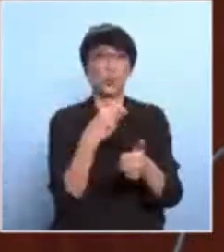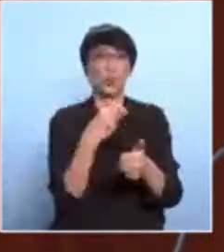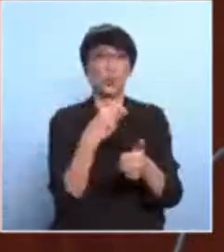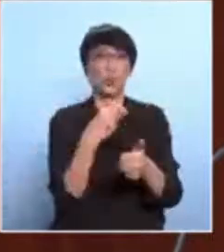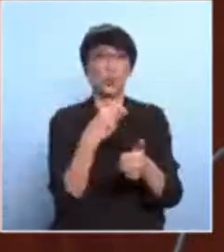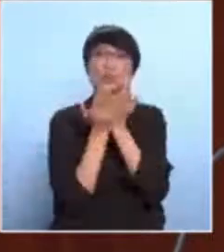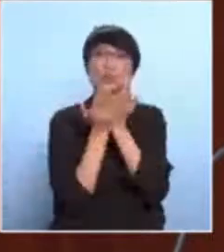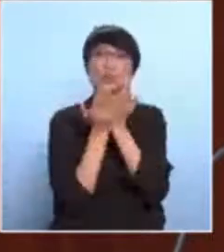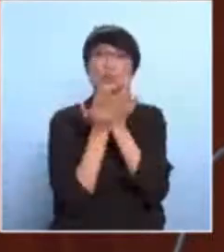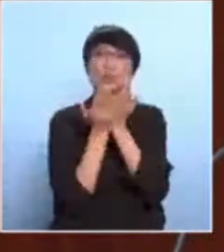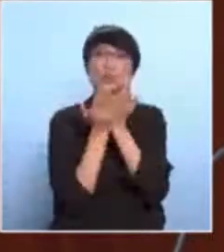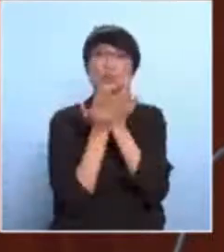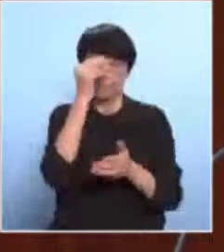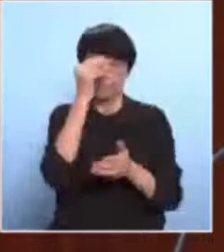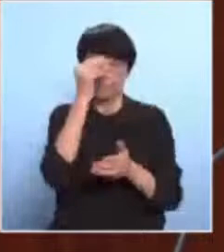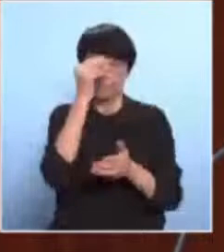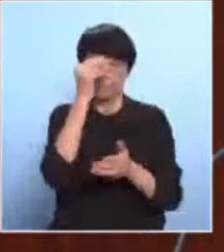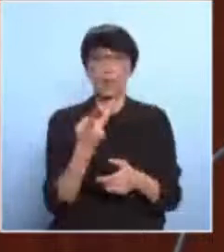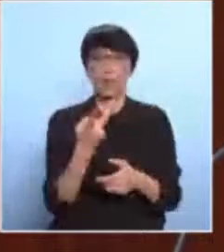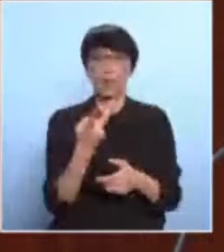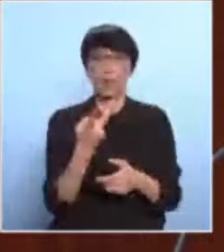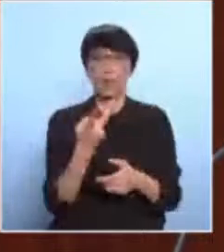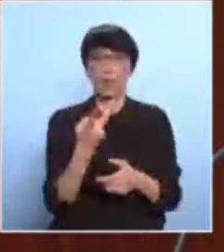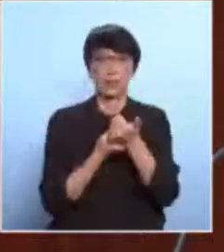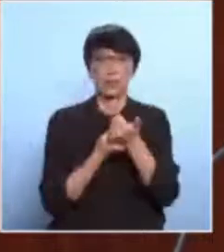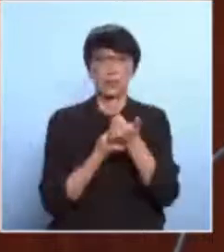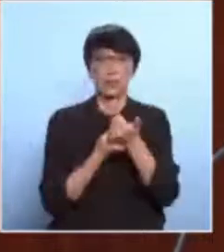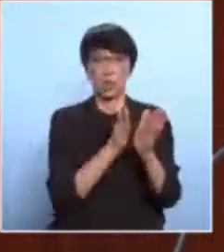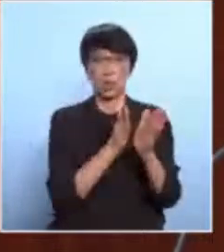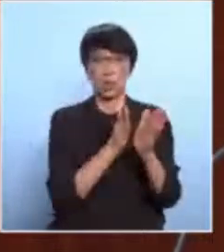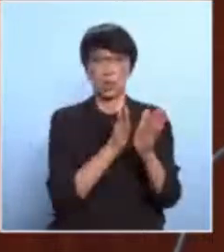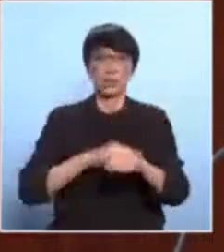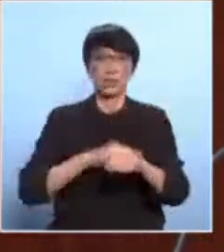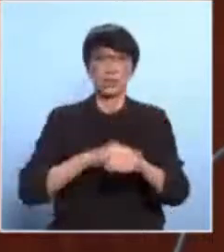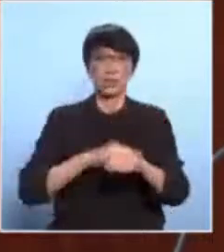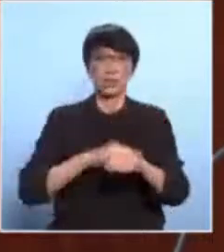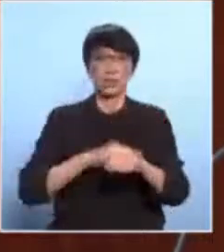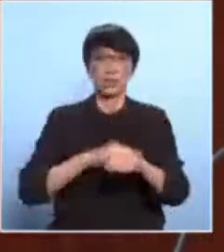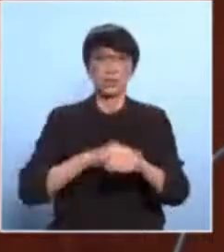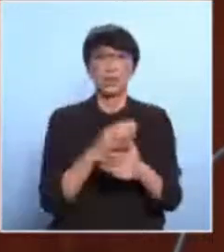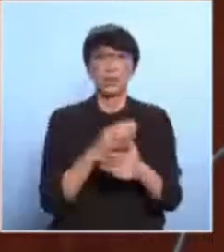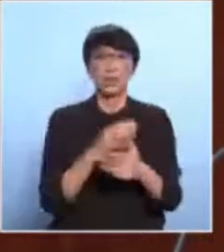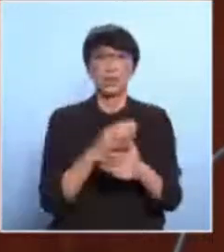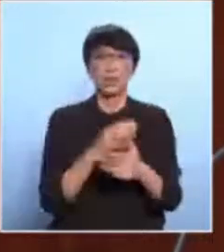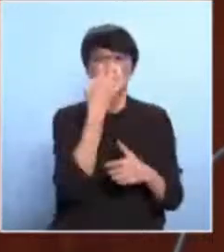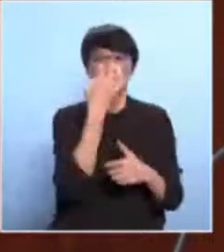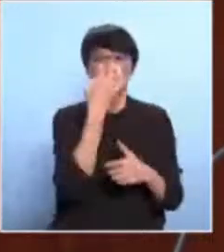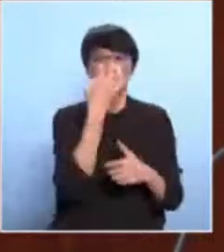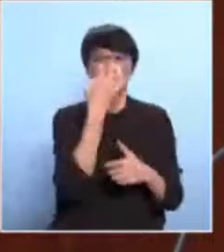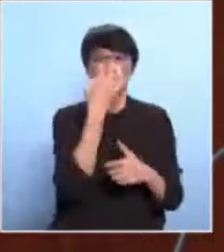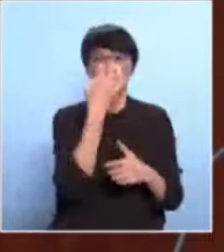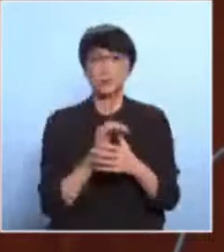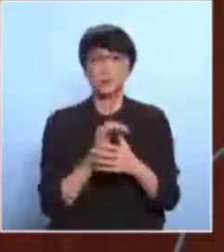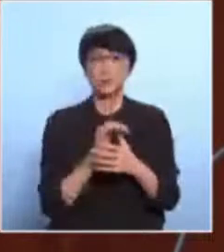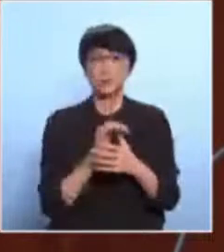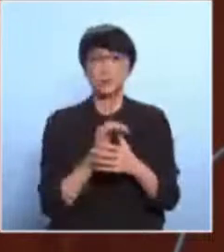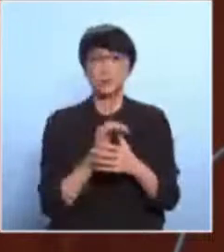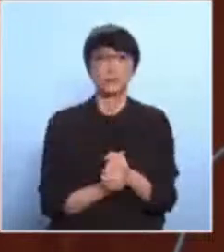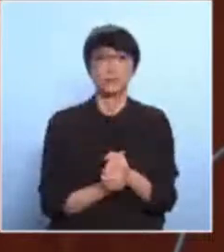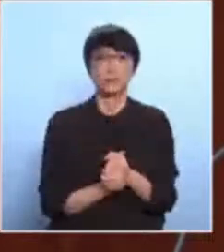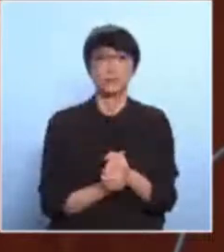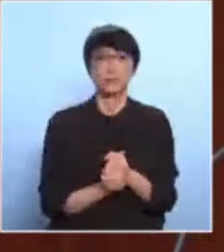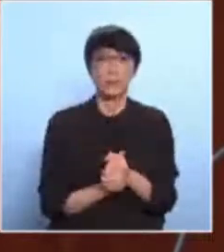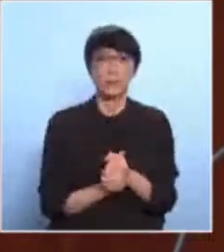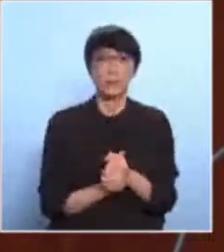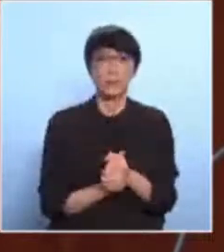The 2 subsidy arrangements will each last for 36 months. And 3. Enhance cross-boundary mutual recognition